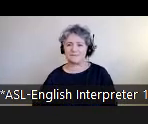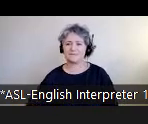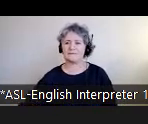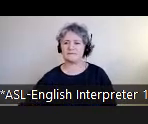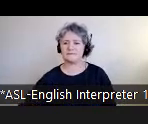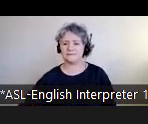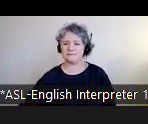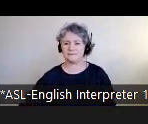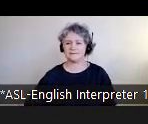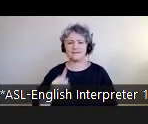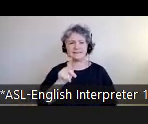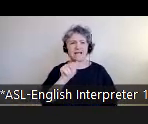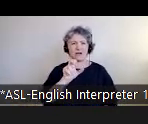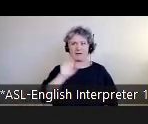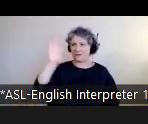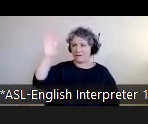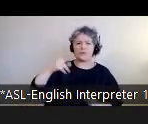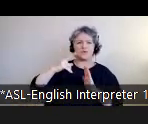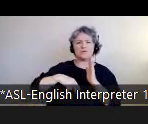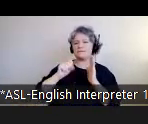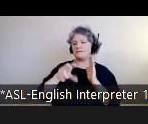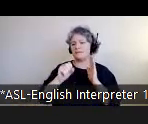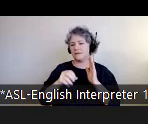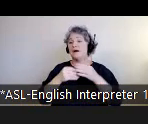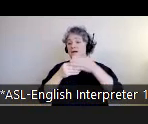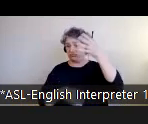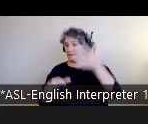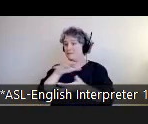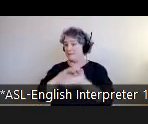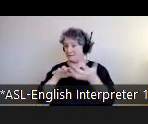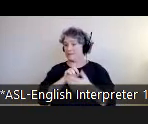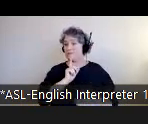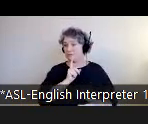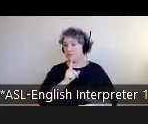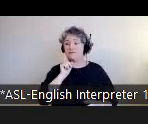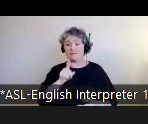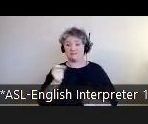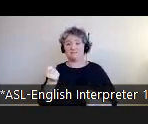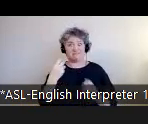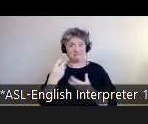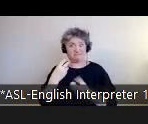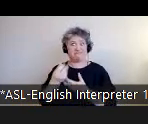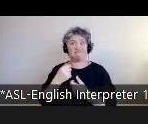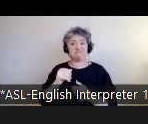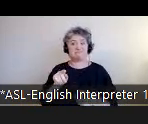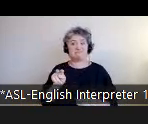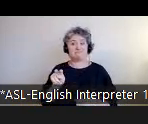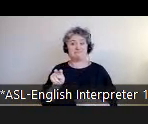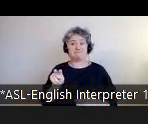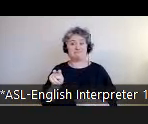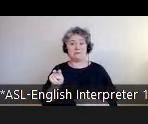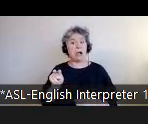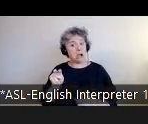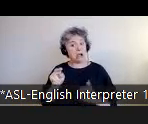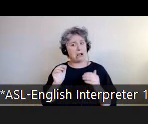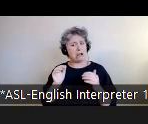So Megan, it's Karen here. I'm just going to read them out. There's quite a mix of true and false, but I think, well, no,